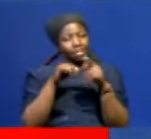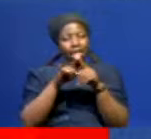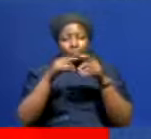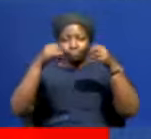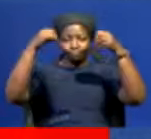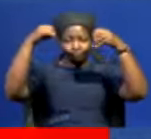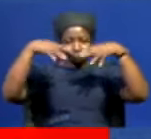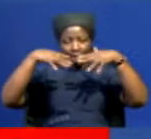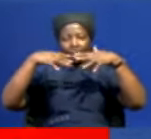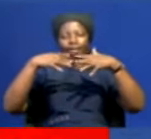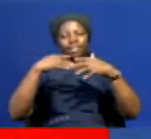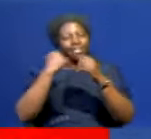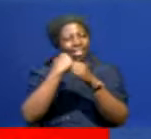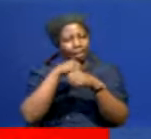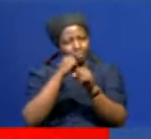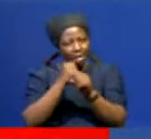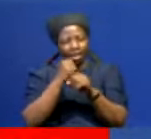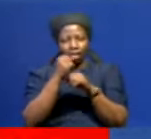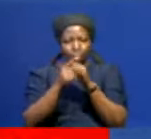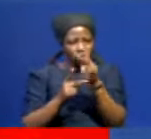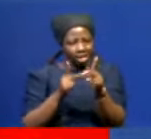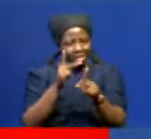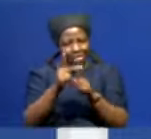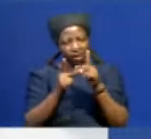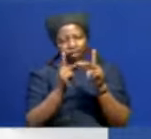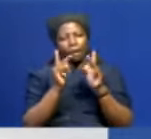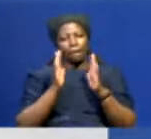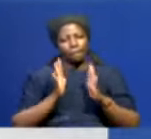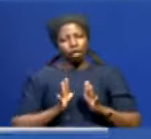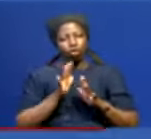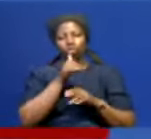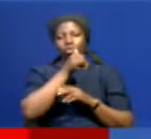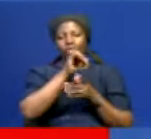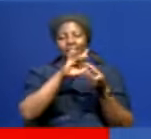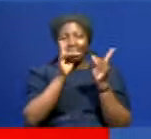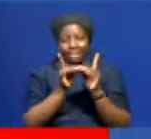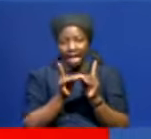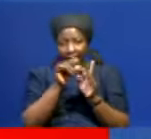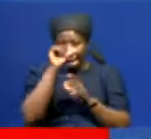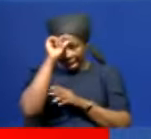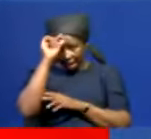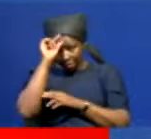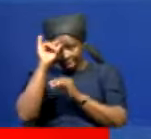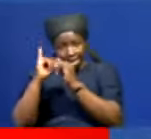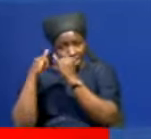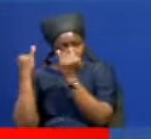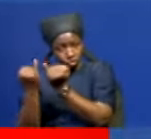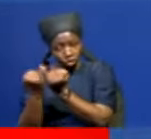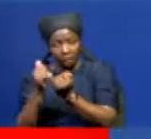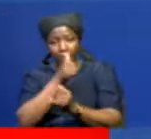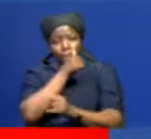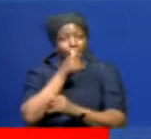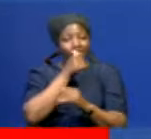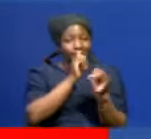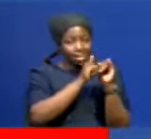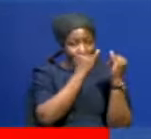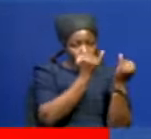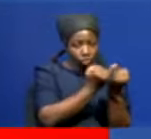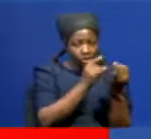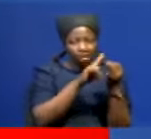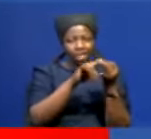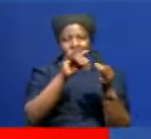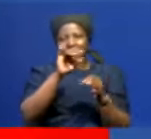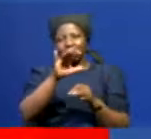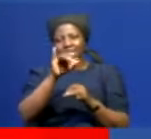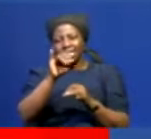personal data. Government agencies, private entities, civil society organizations,